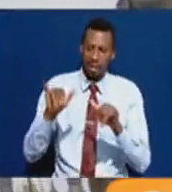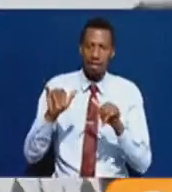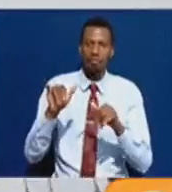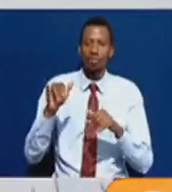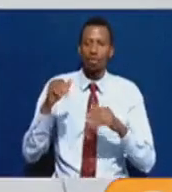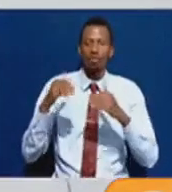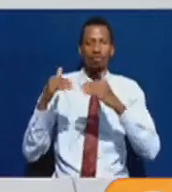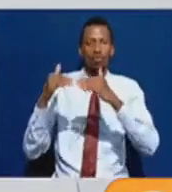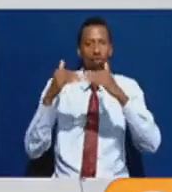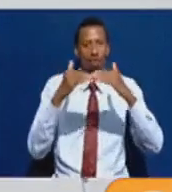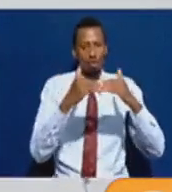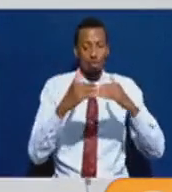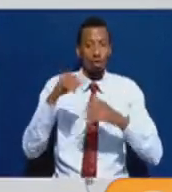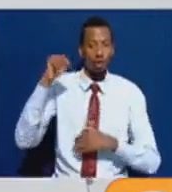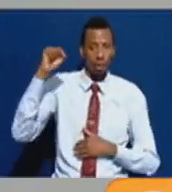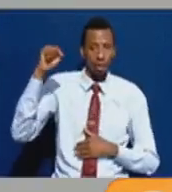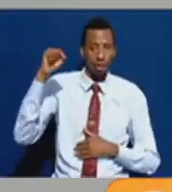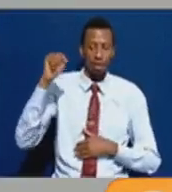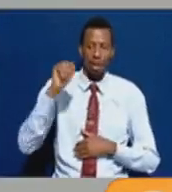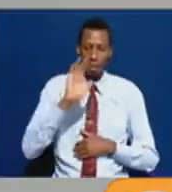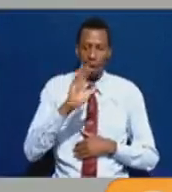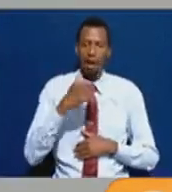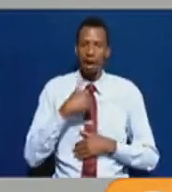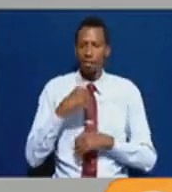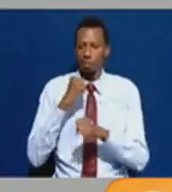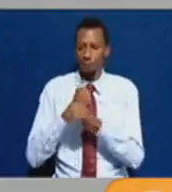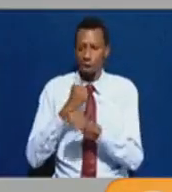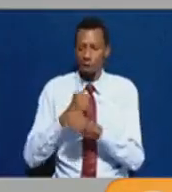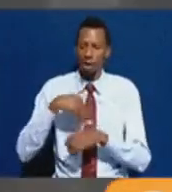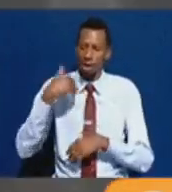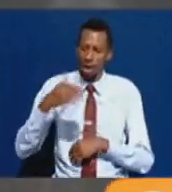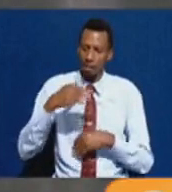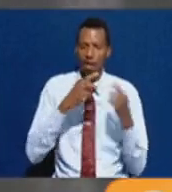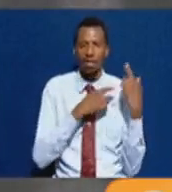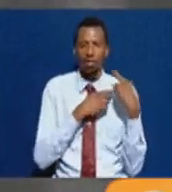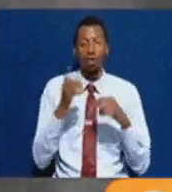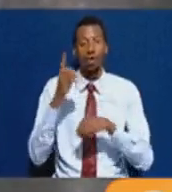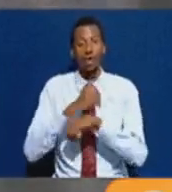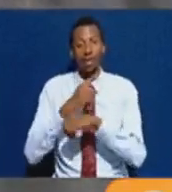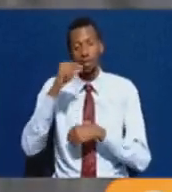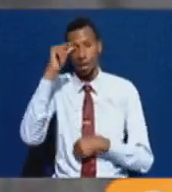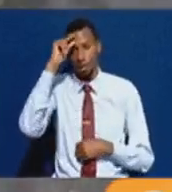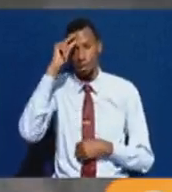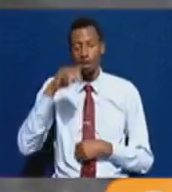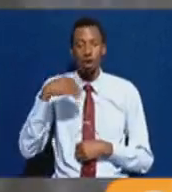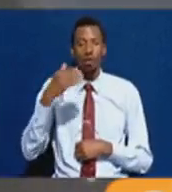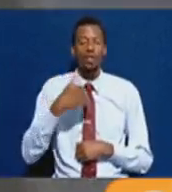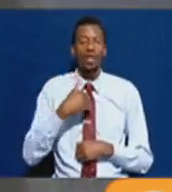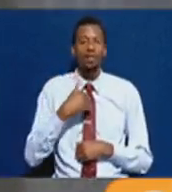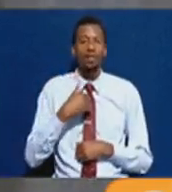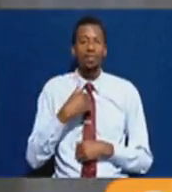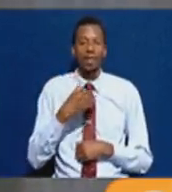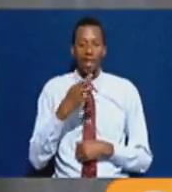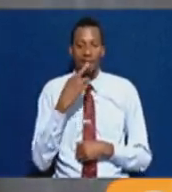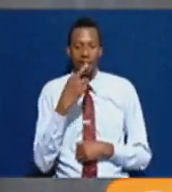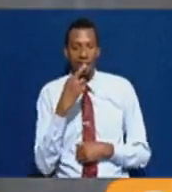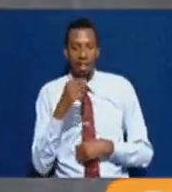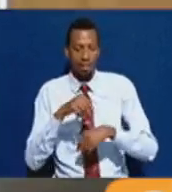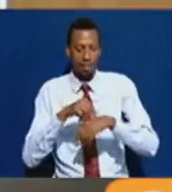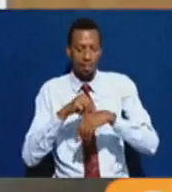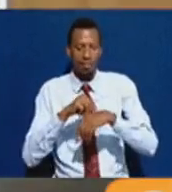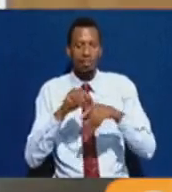neutral, still carries out daily tasks for the government. Every day, he receives a red leather box that has daily dispatches from the